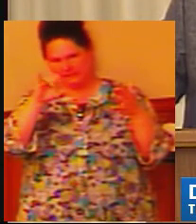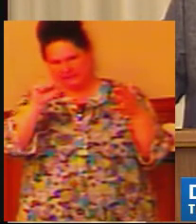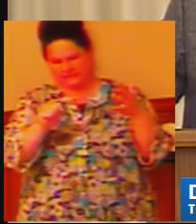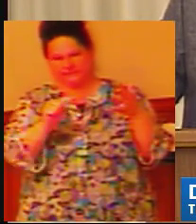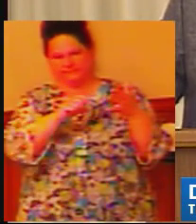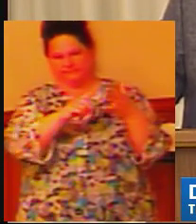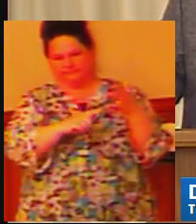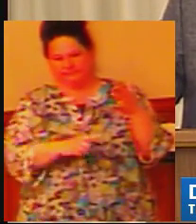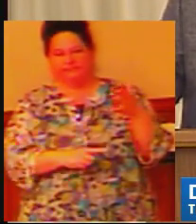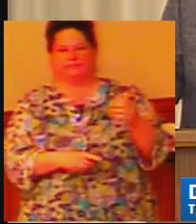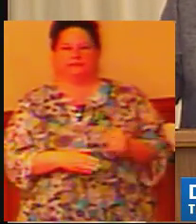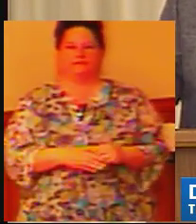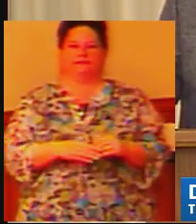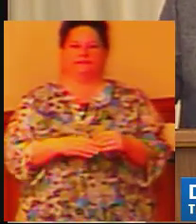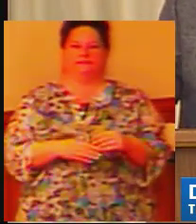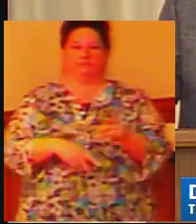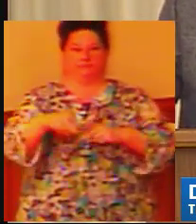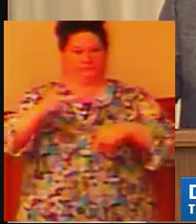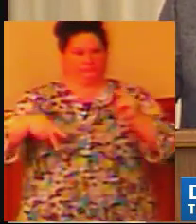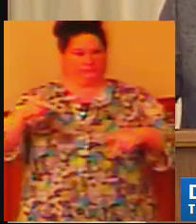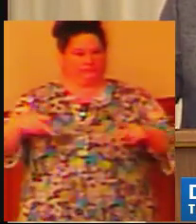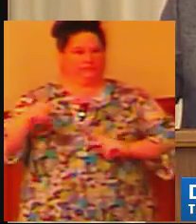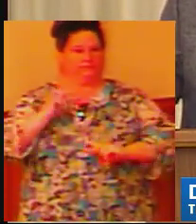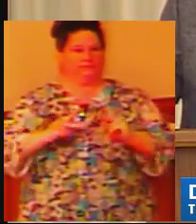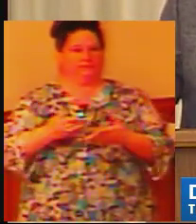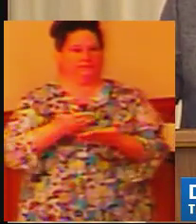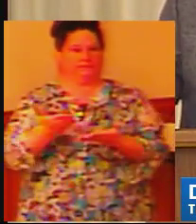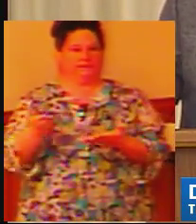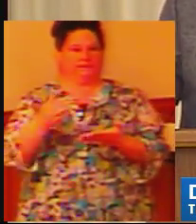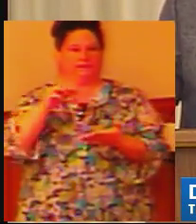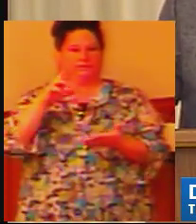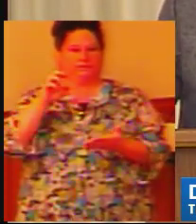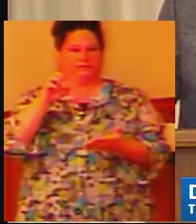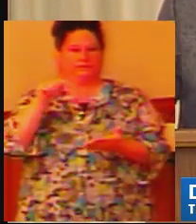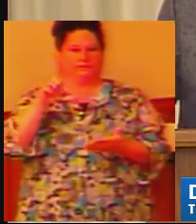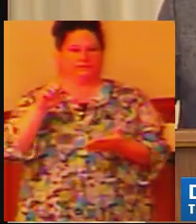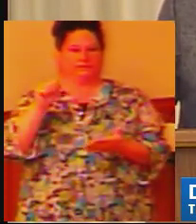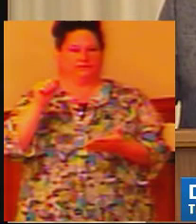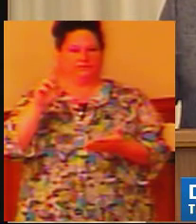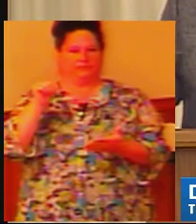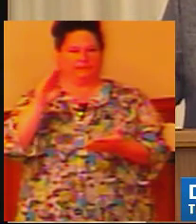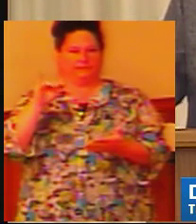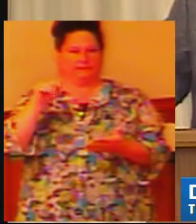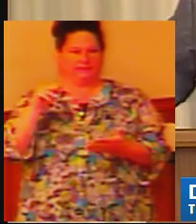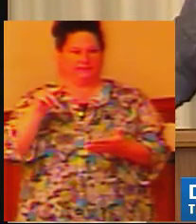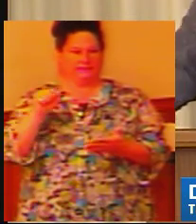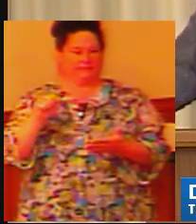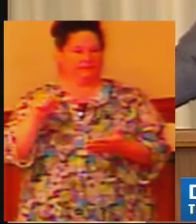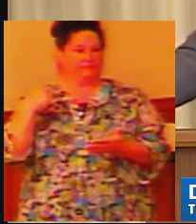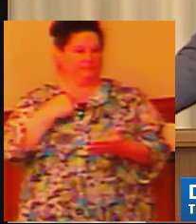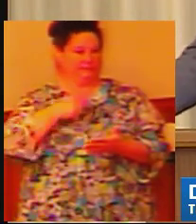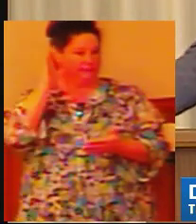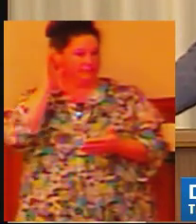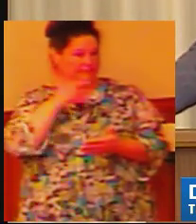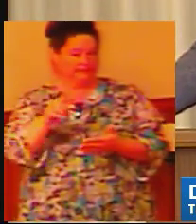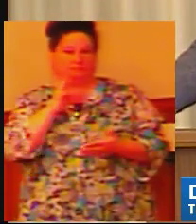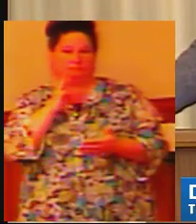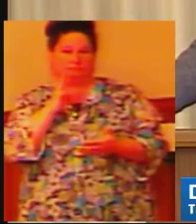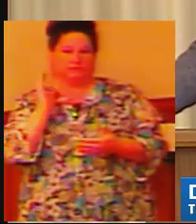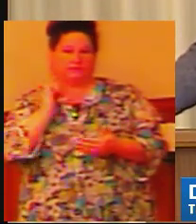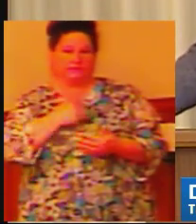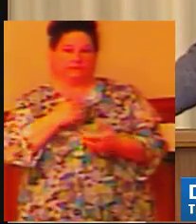Pretty diverse group there. Cretes and Arabians, we do hear them speak in our